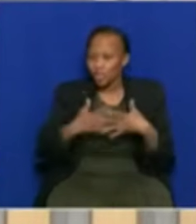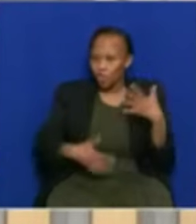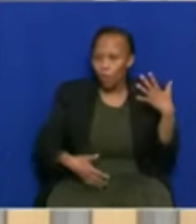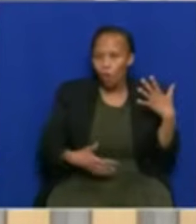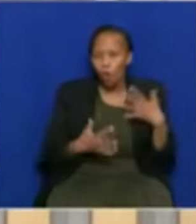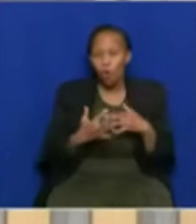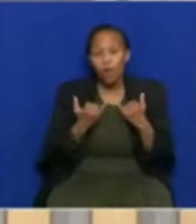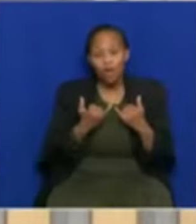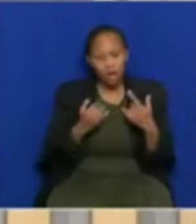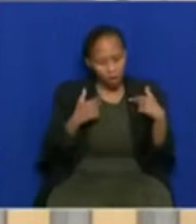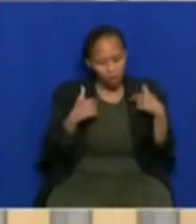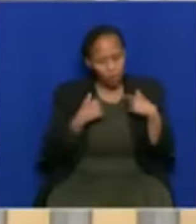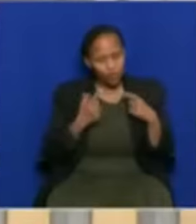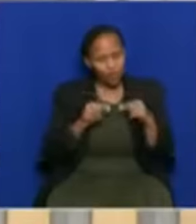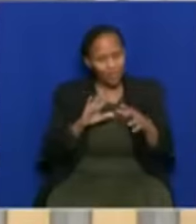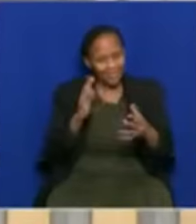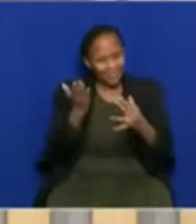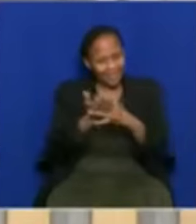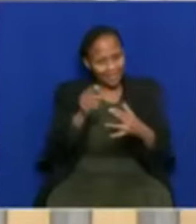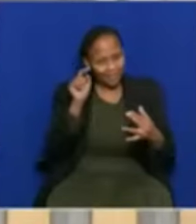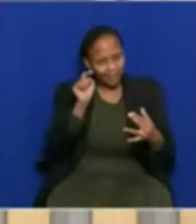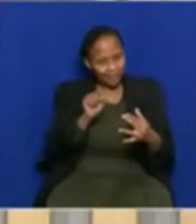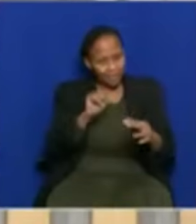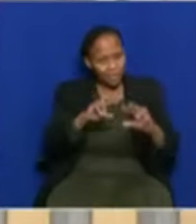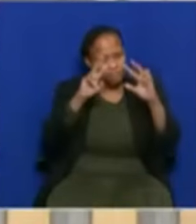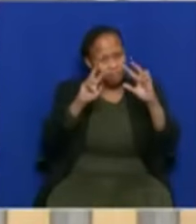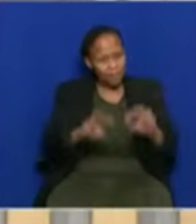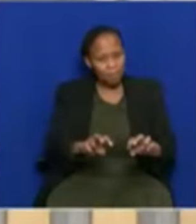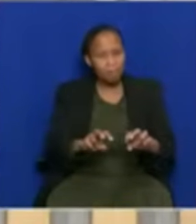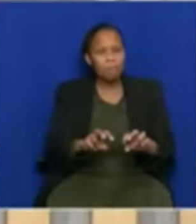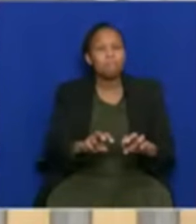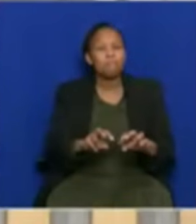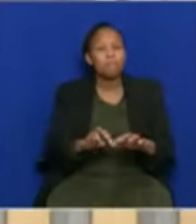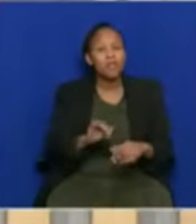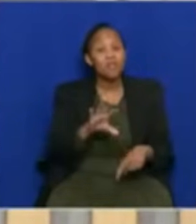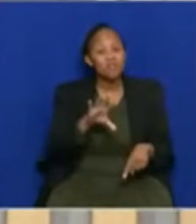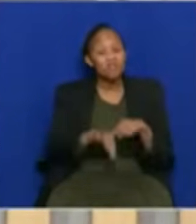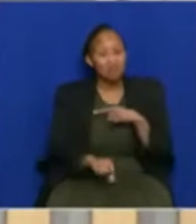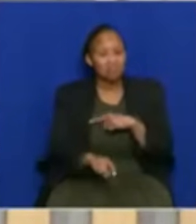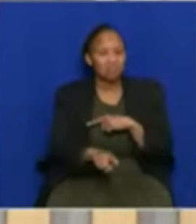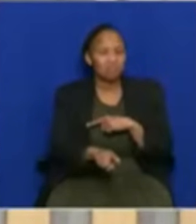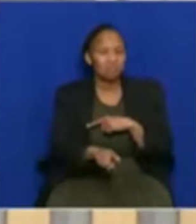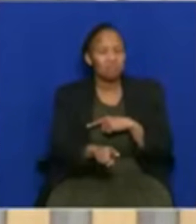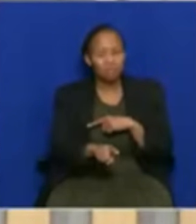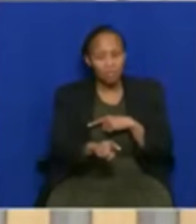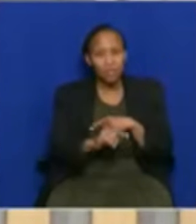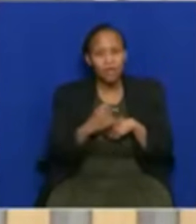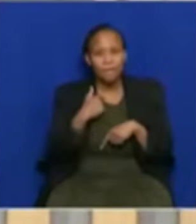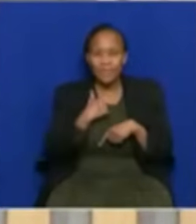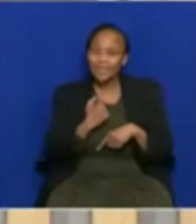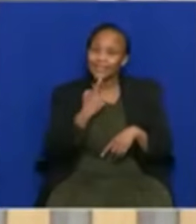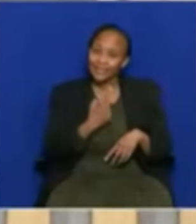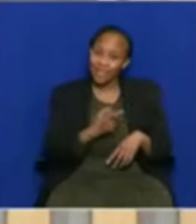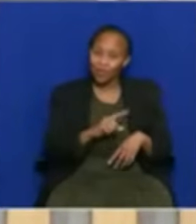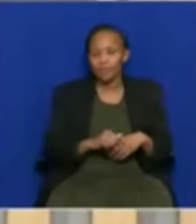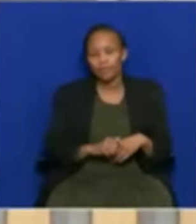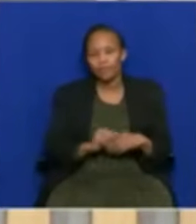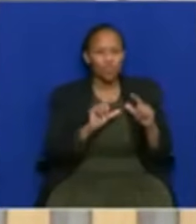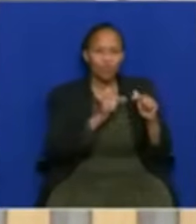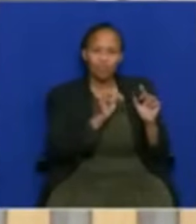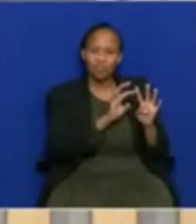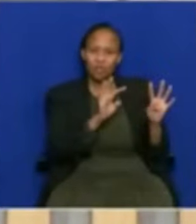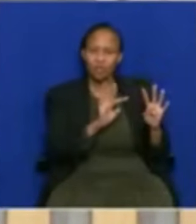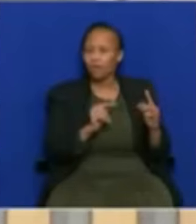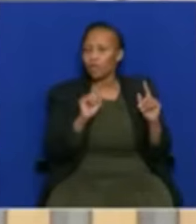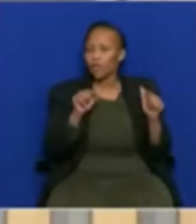this one, we found that. What I'm basically saying to you here, Commissioner, you cannot take something and say, no, there's nothing here, when